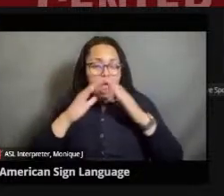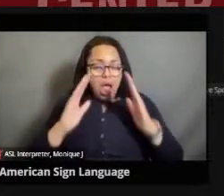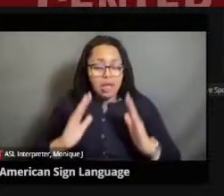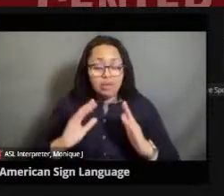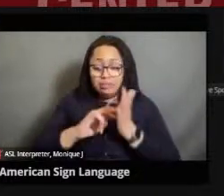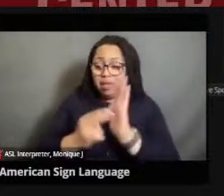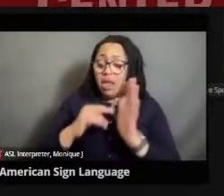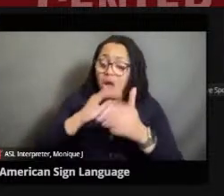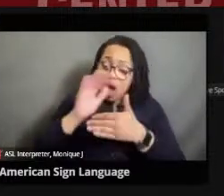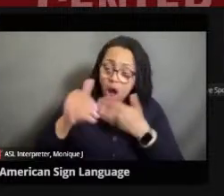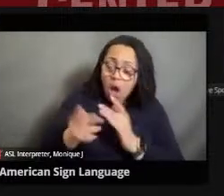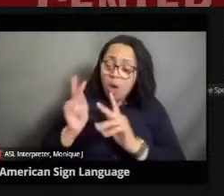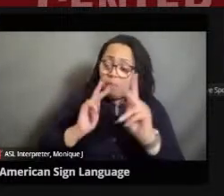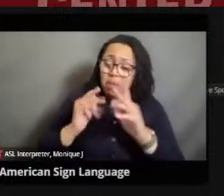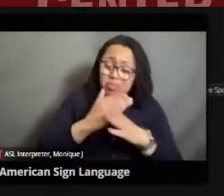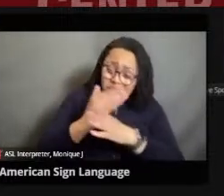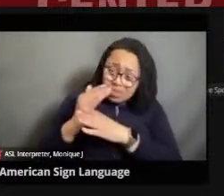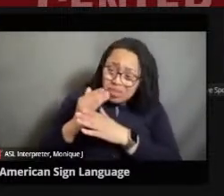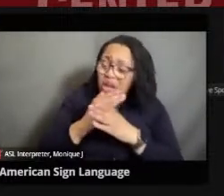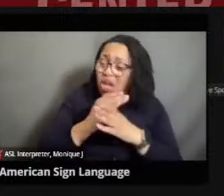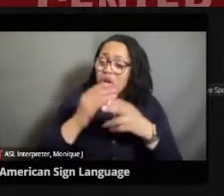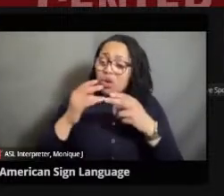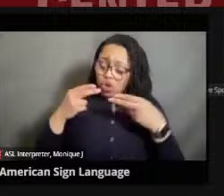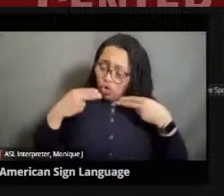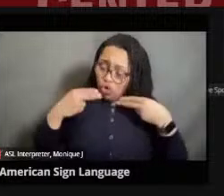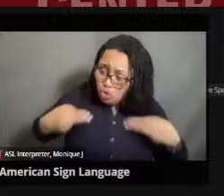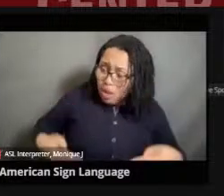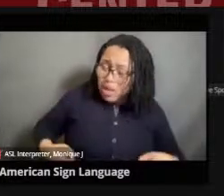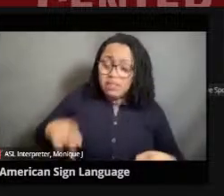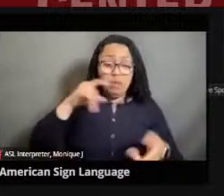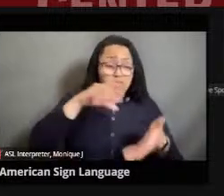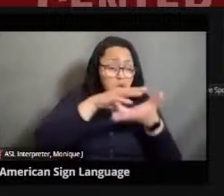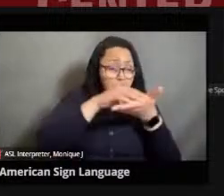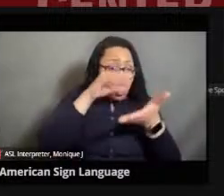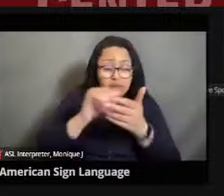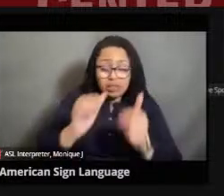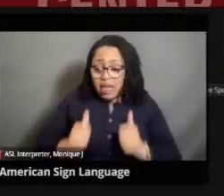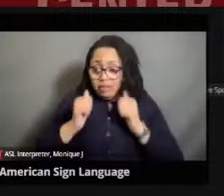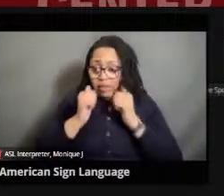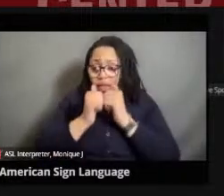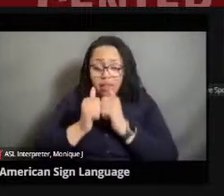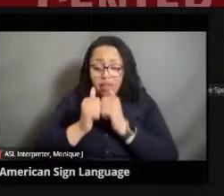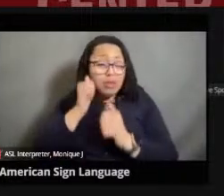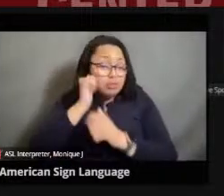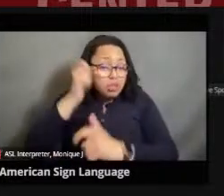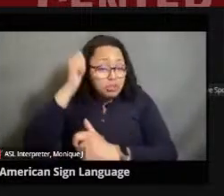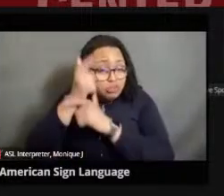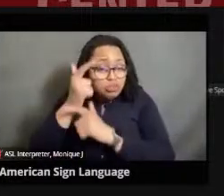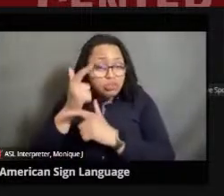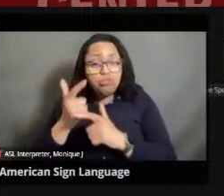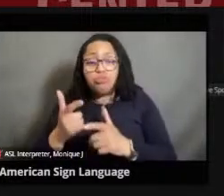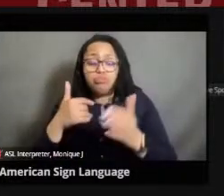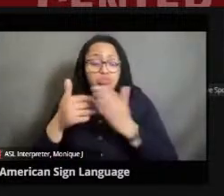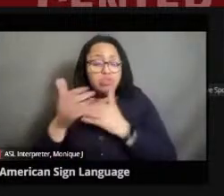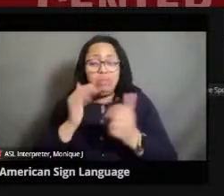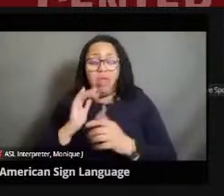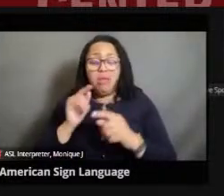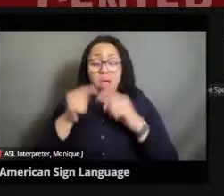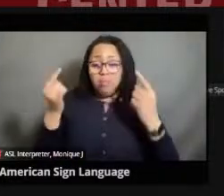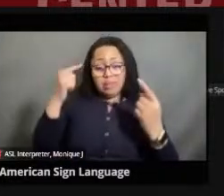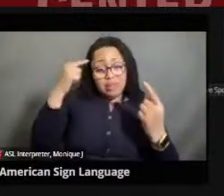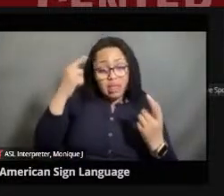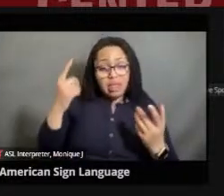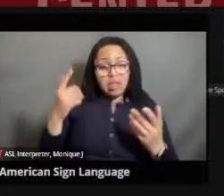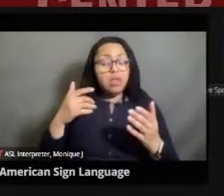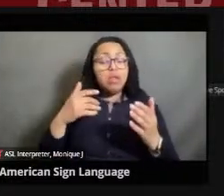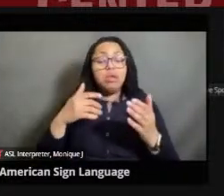humanity and must therefore learn to live together as siblings, regardless of their differences and the physical and social boundaries that